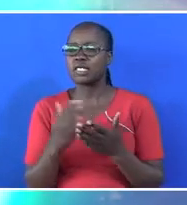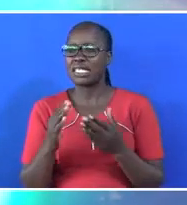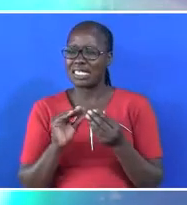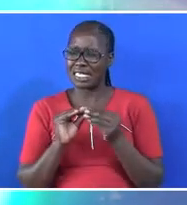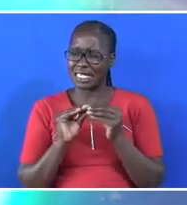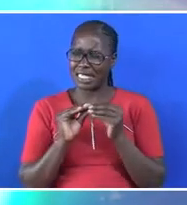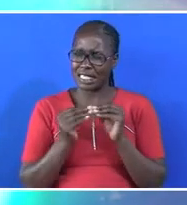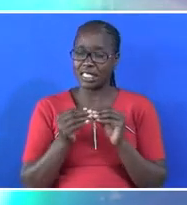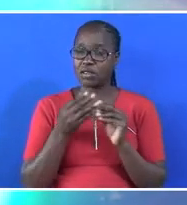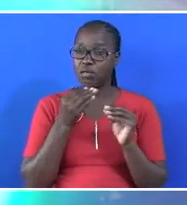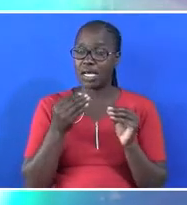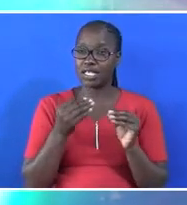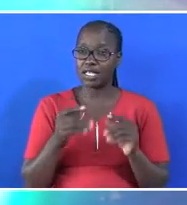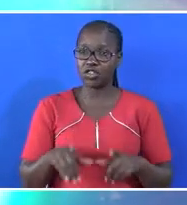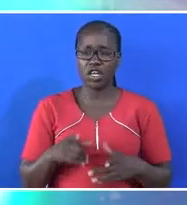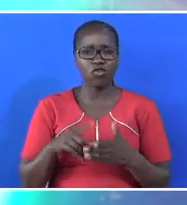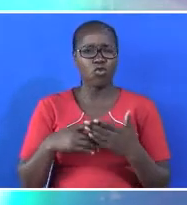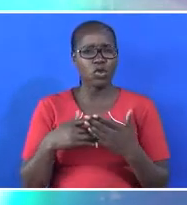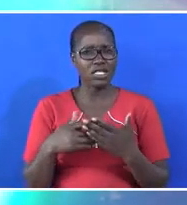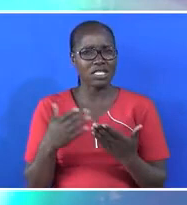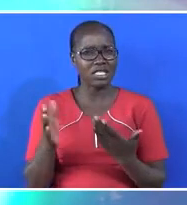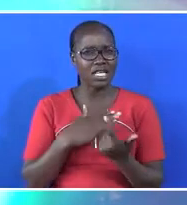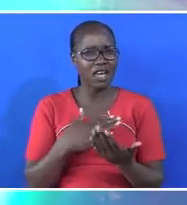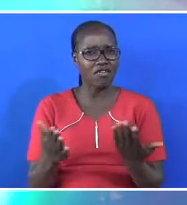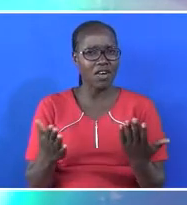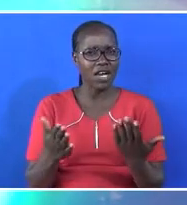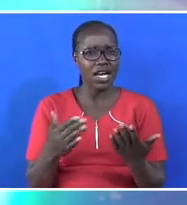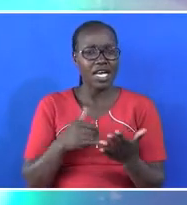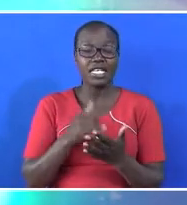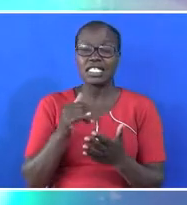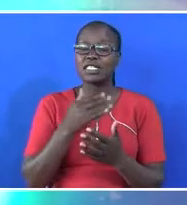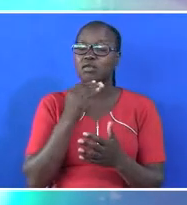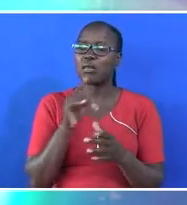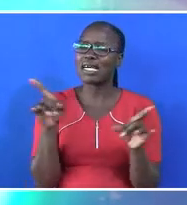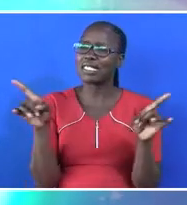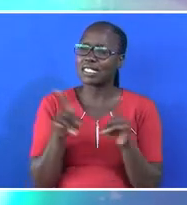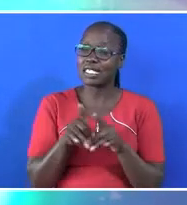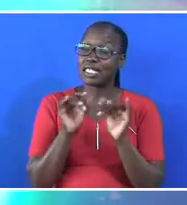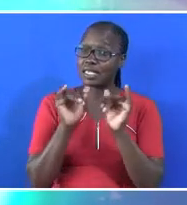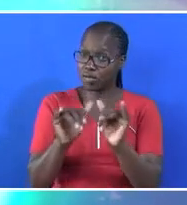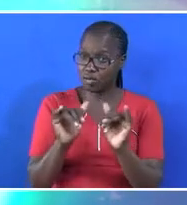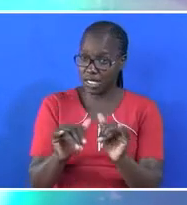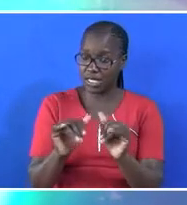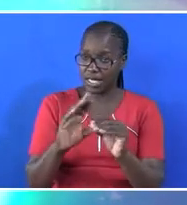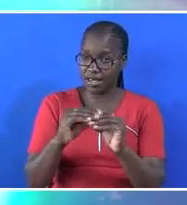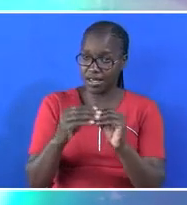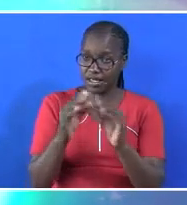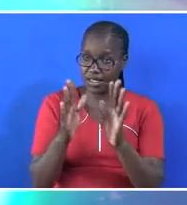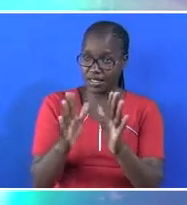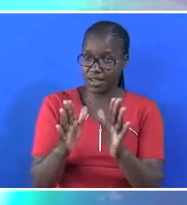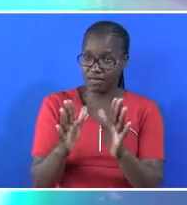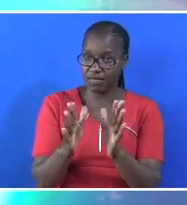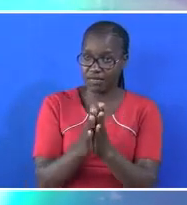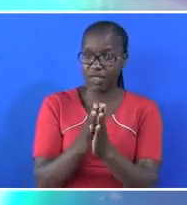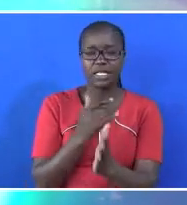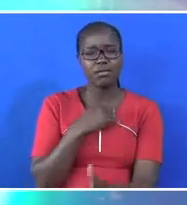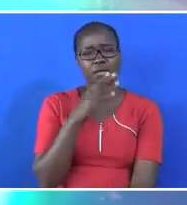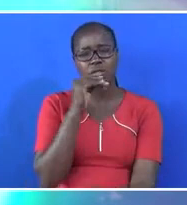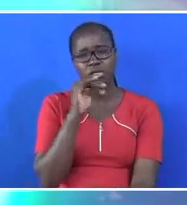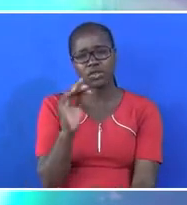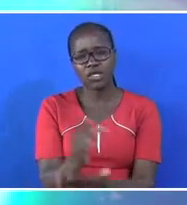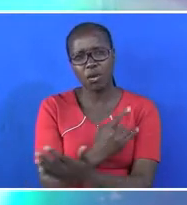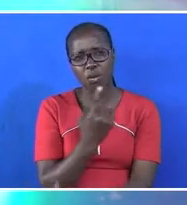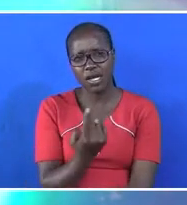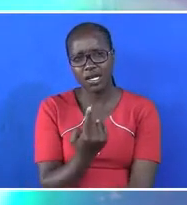life. But whatsoever it is, man still remains a creature. Am I speaking to someone? And